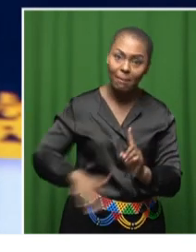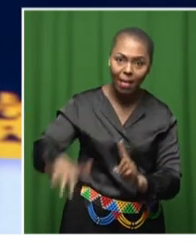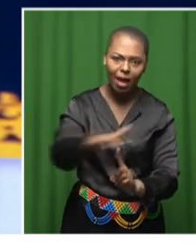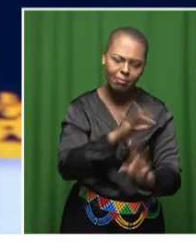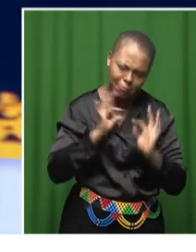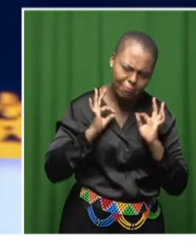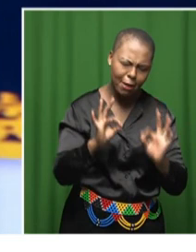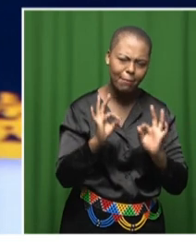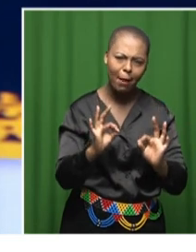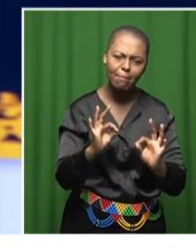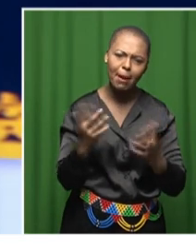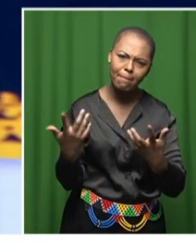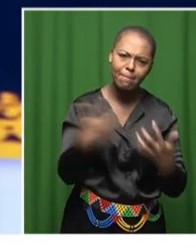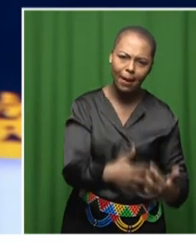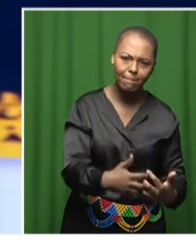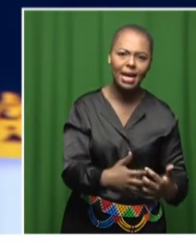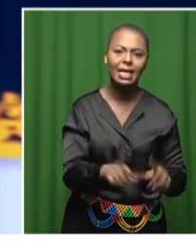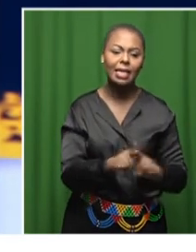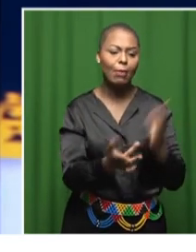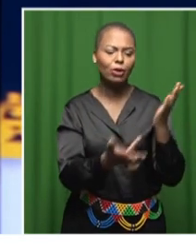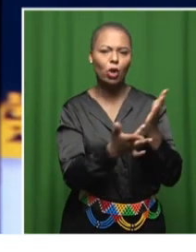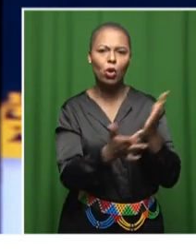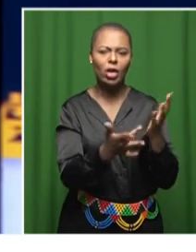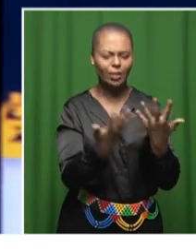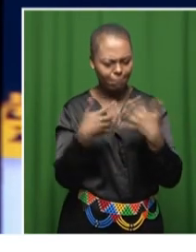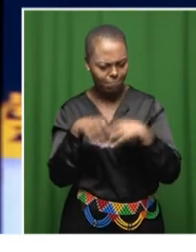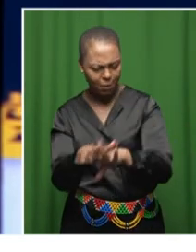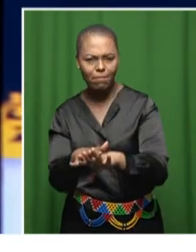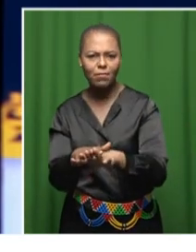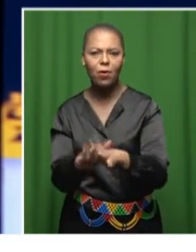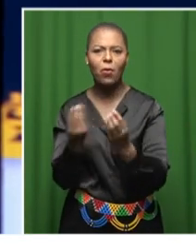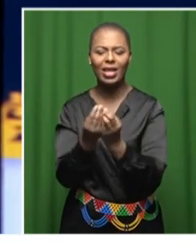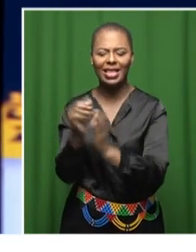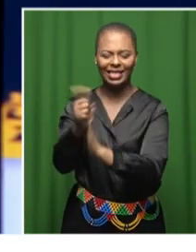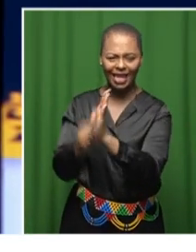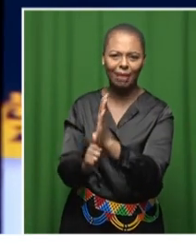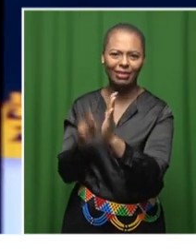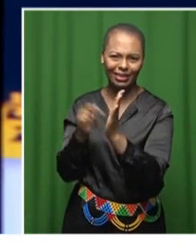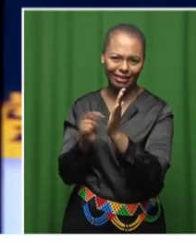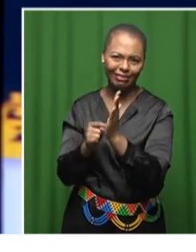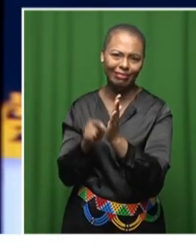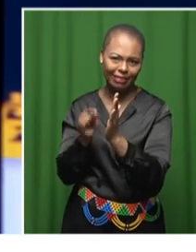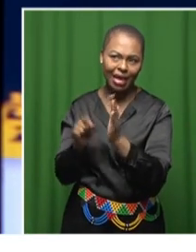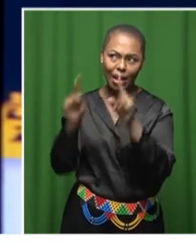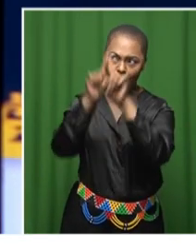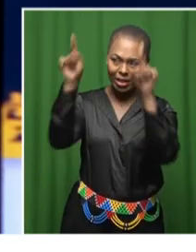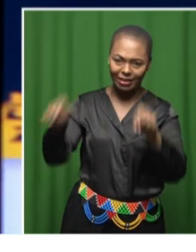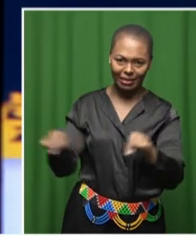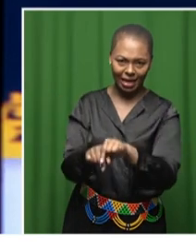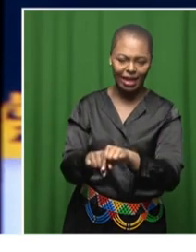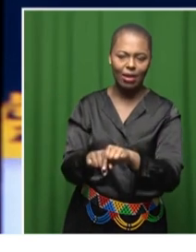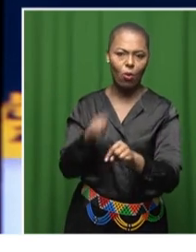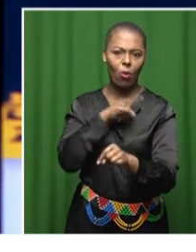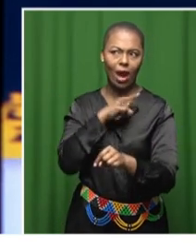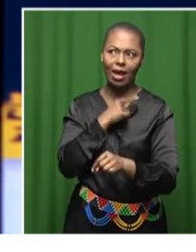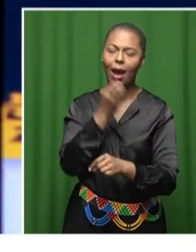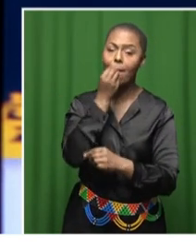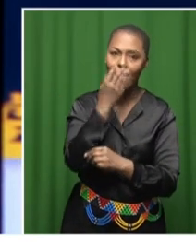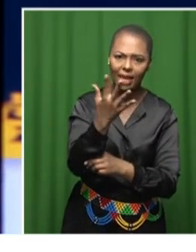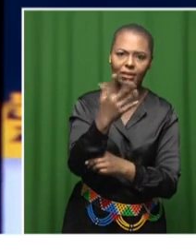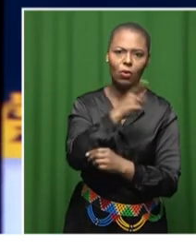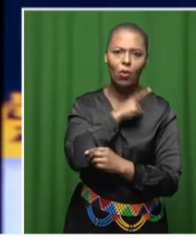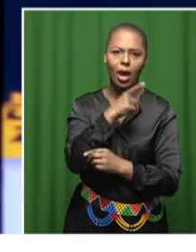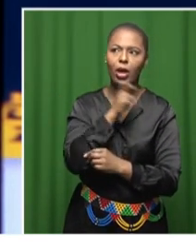screens. The technology interacts with what's happening on the screen. Sure. And it's amazing because we didn't use the traditional